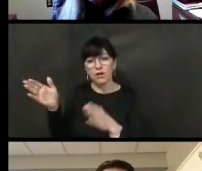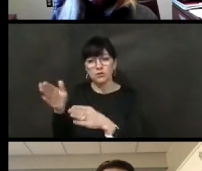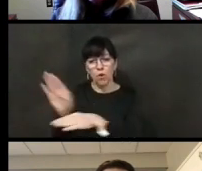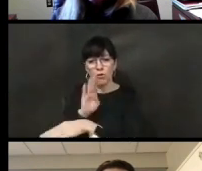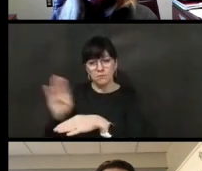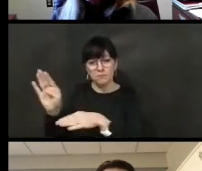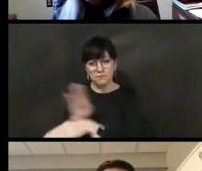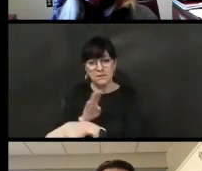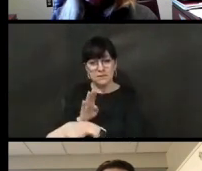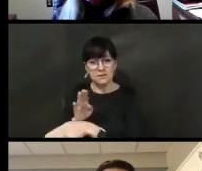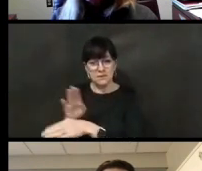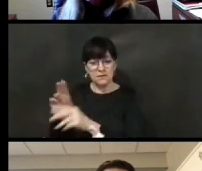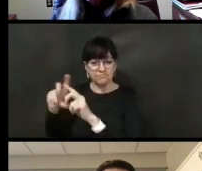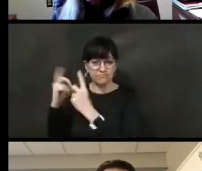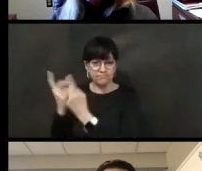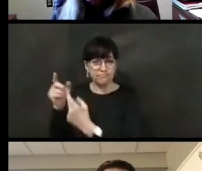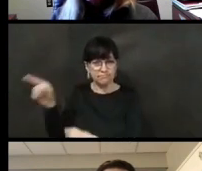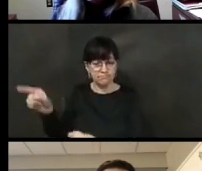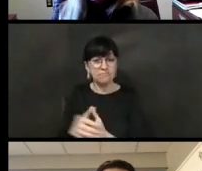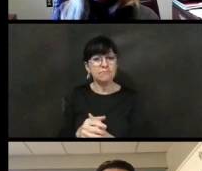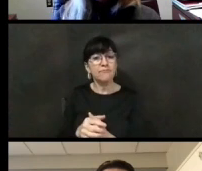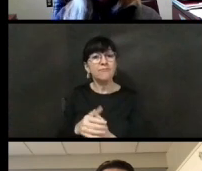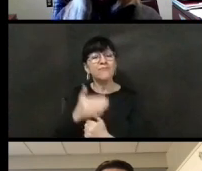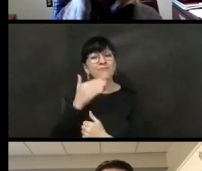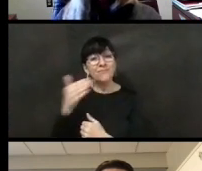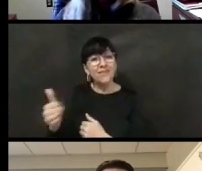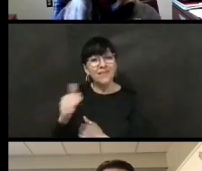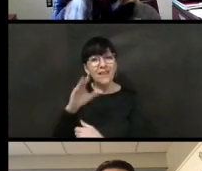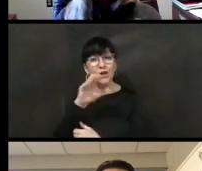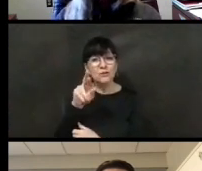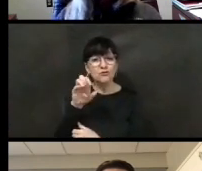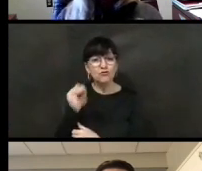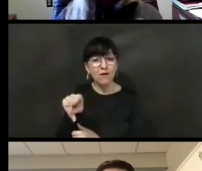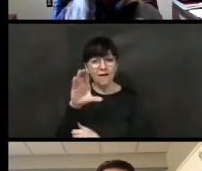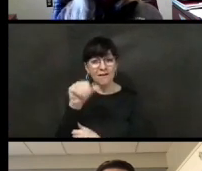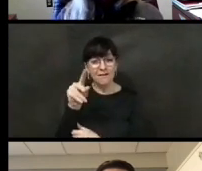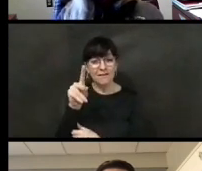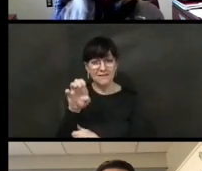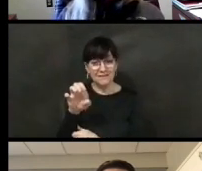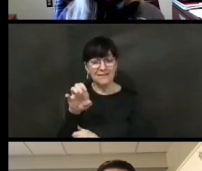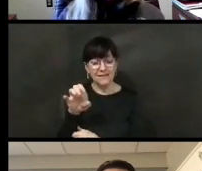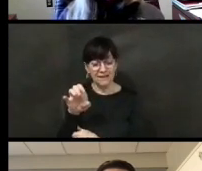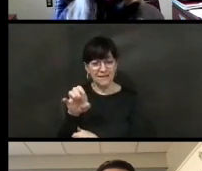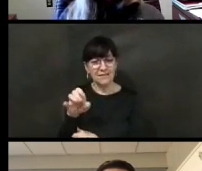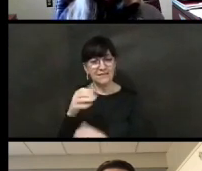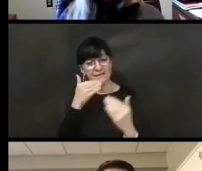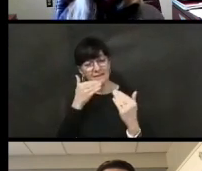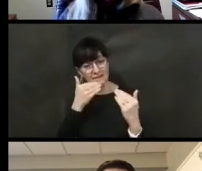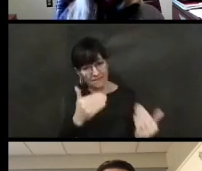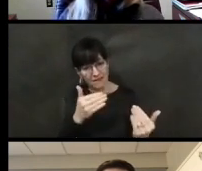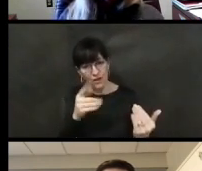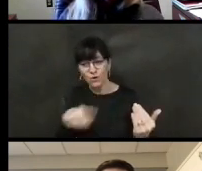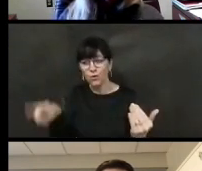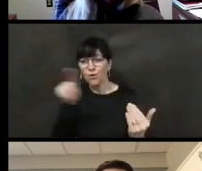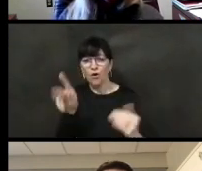you. Thank you, Lieutenant Governor, and to all of those who joined this